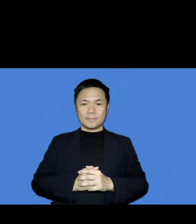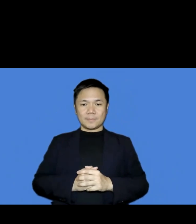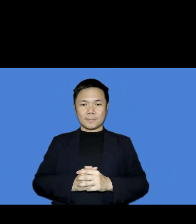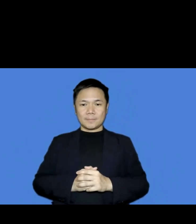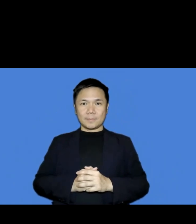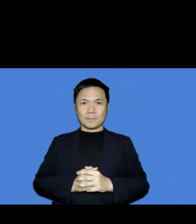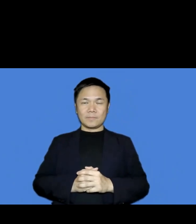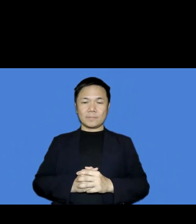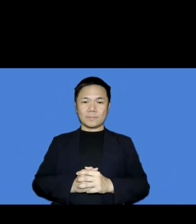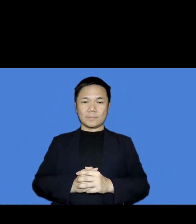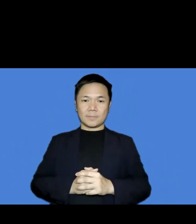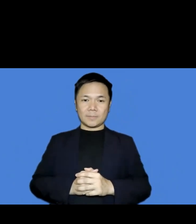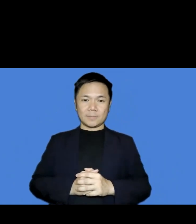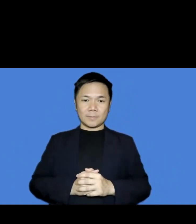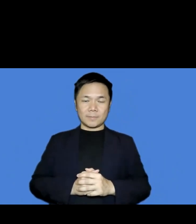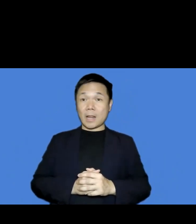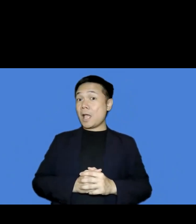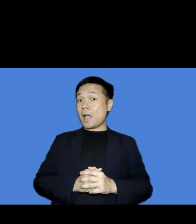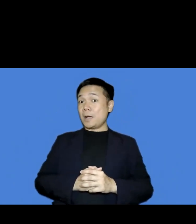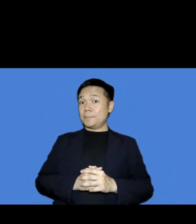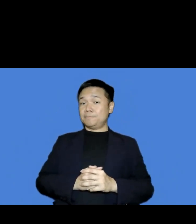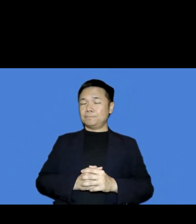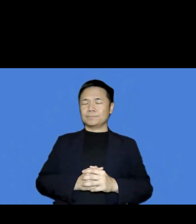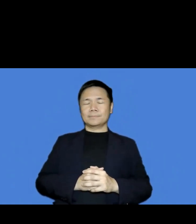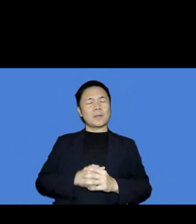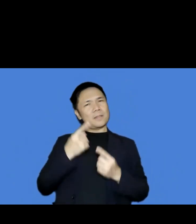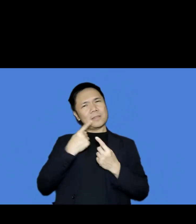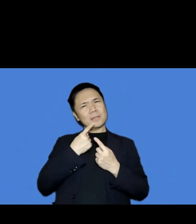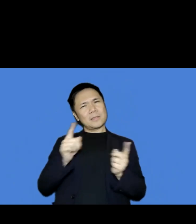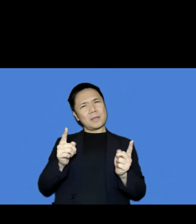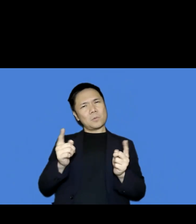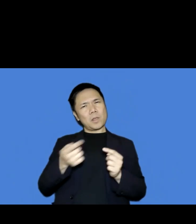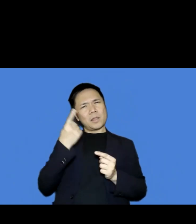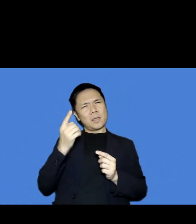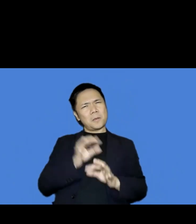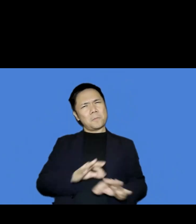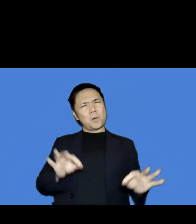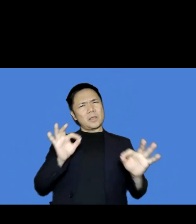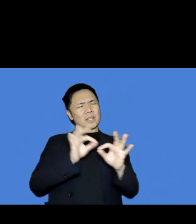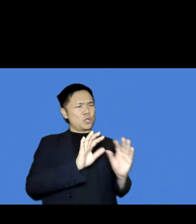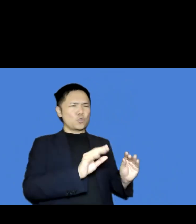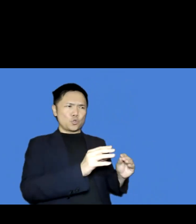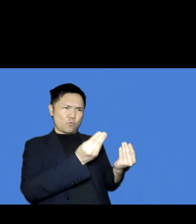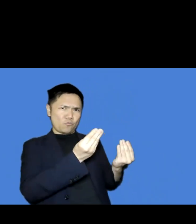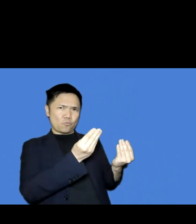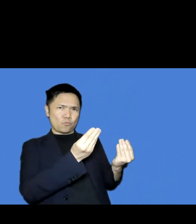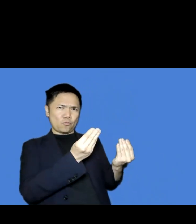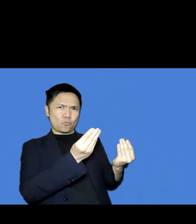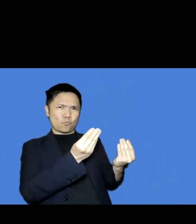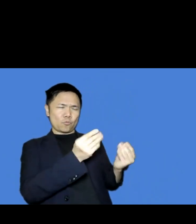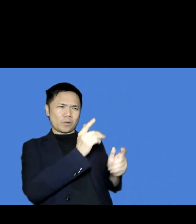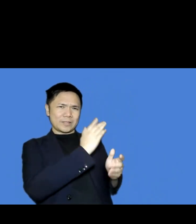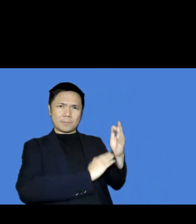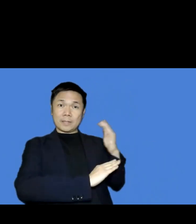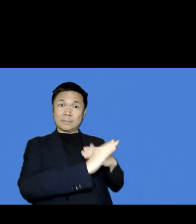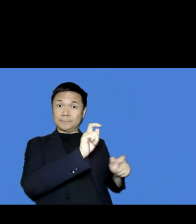And I must emphasize the role of youth with disabilities,